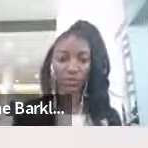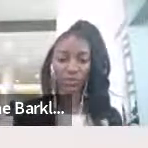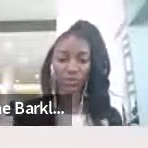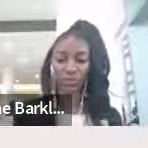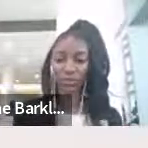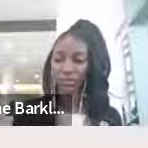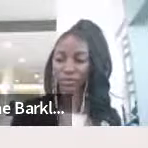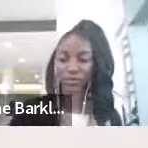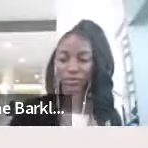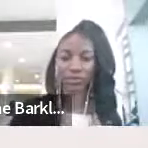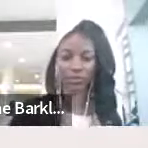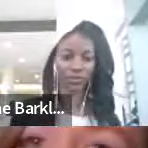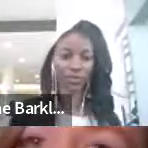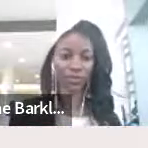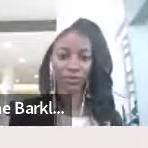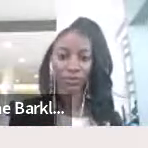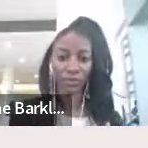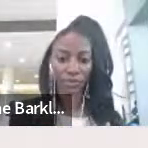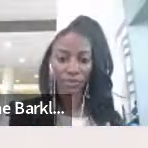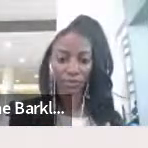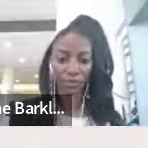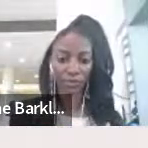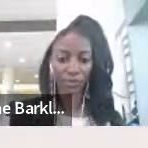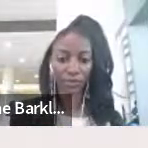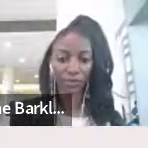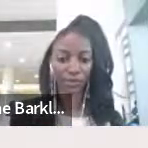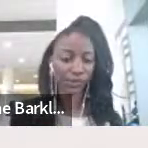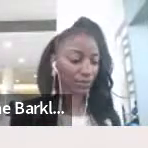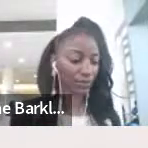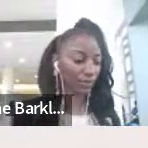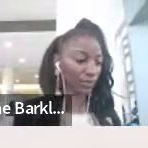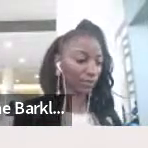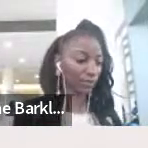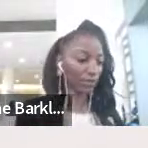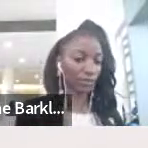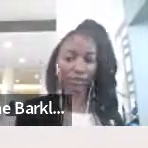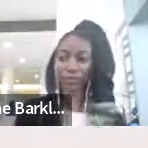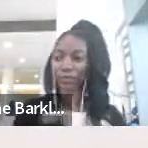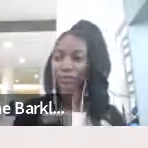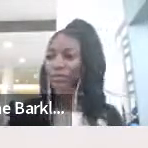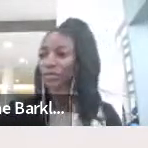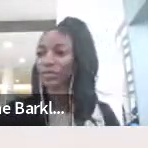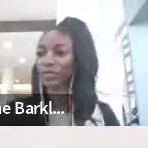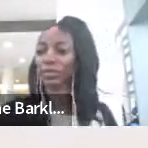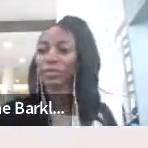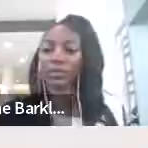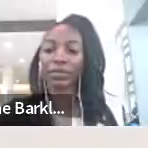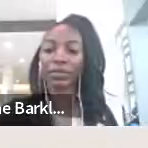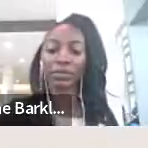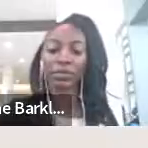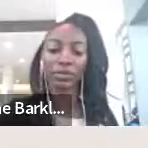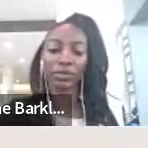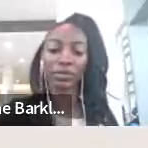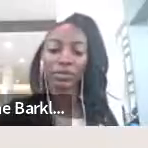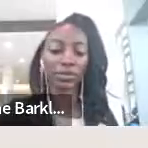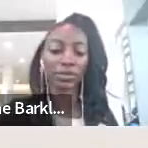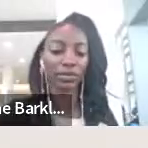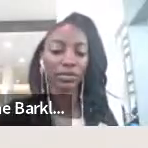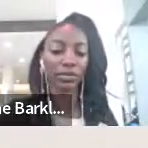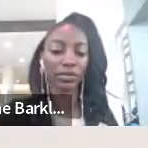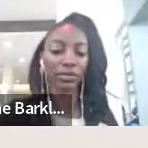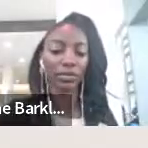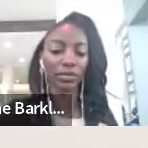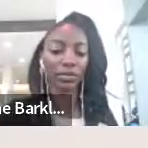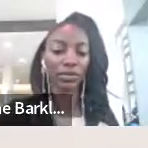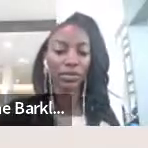Where does marine debris come from? Marine debris comes from many different sources and enters the ocean in many ways. Intentional littering